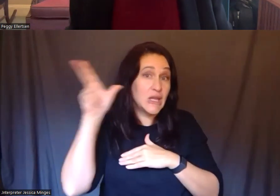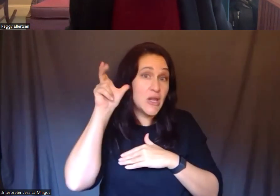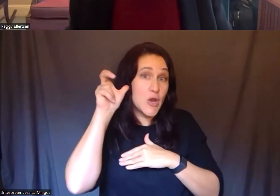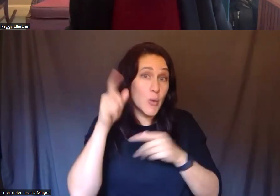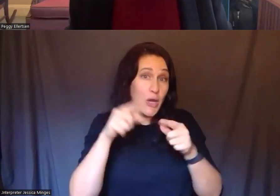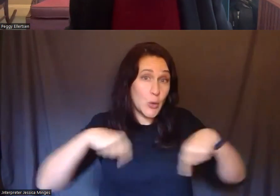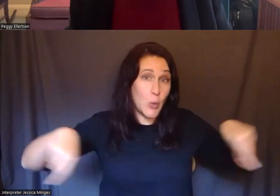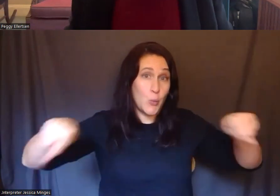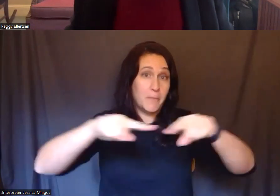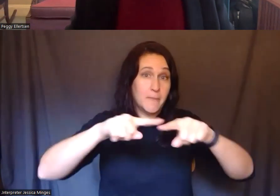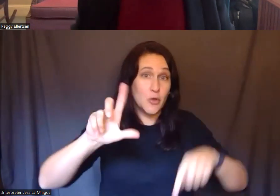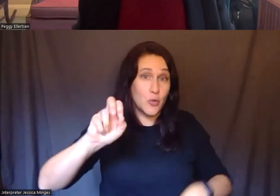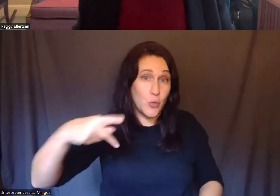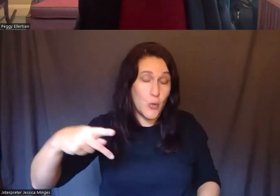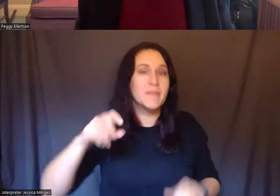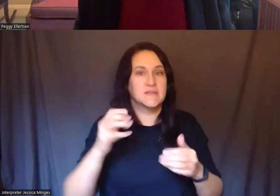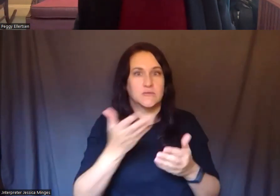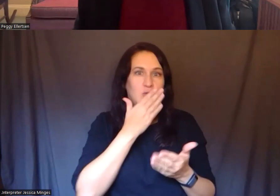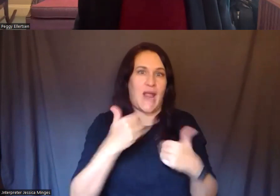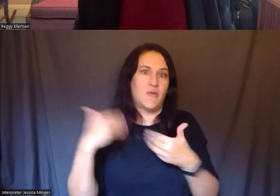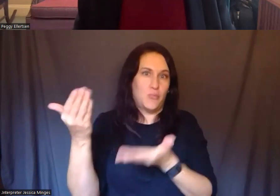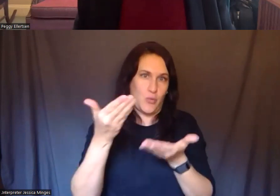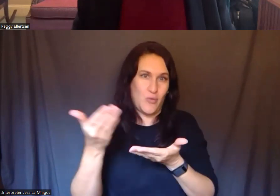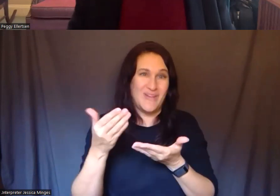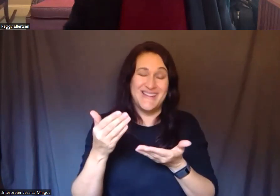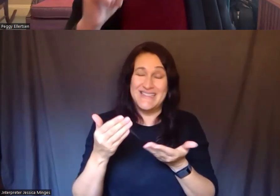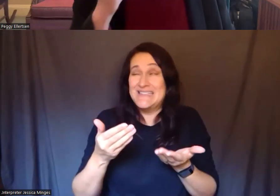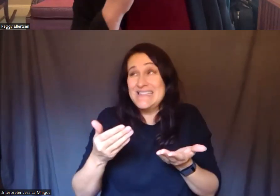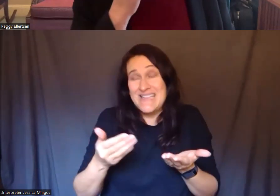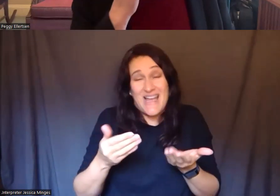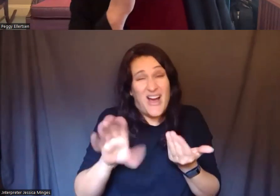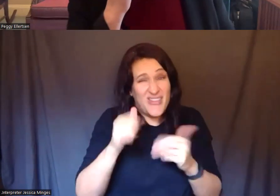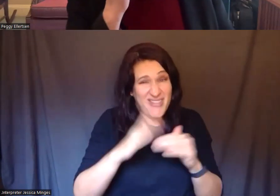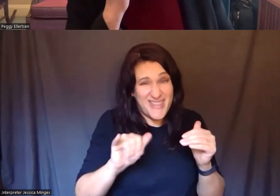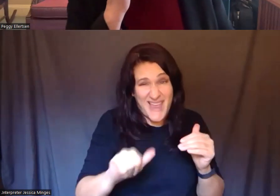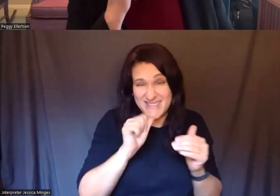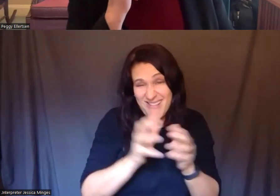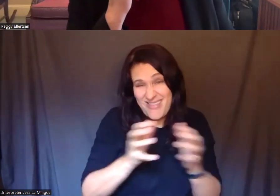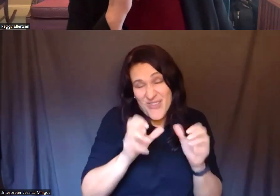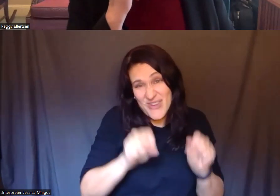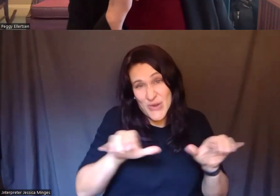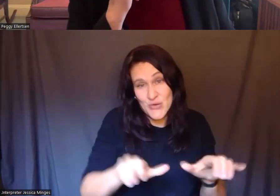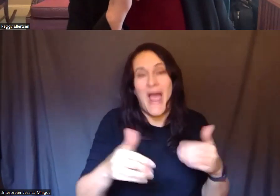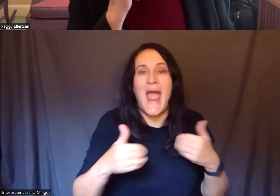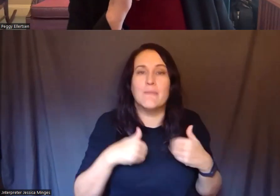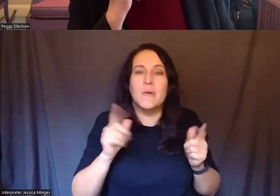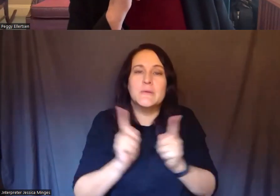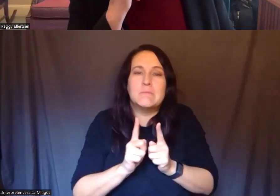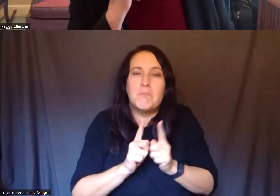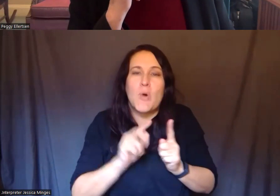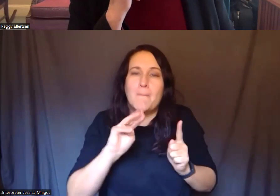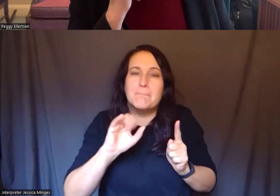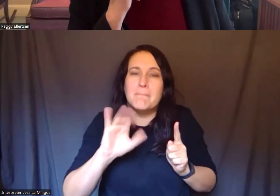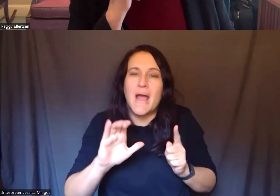portable hearing loop. Beyond that, there's really not a lot that you can do. I have a mini mic that comes with